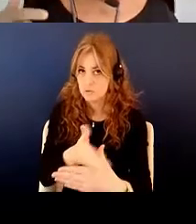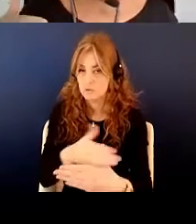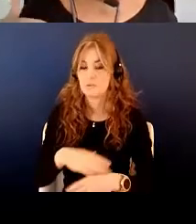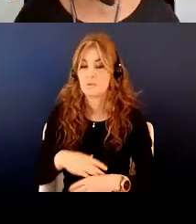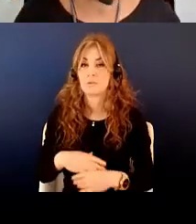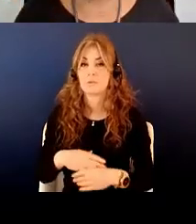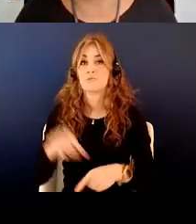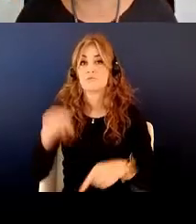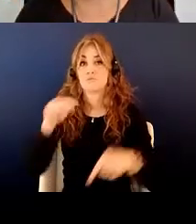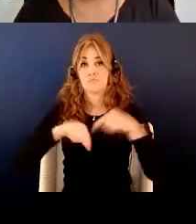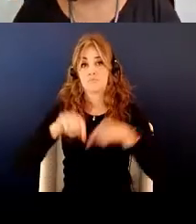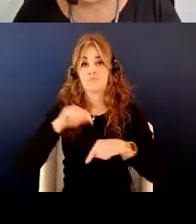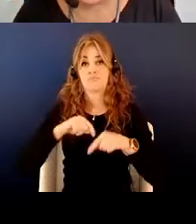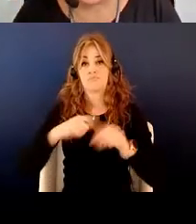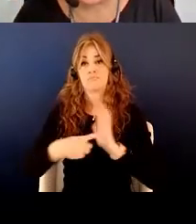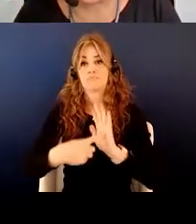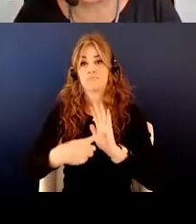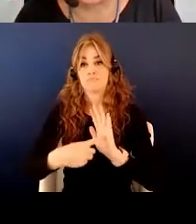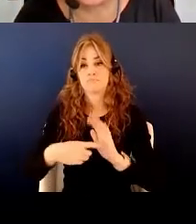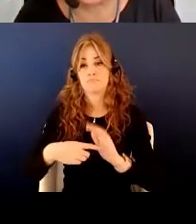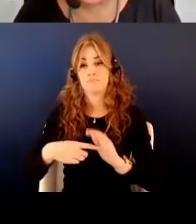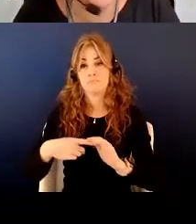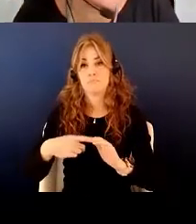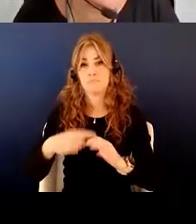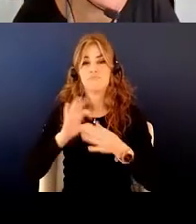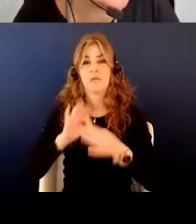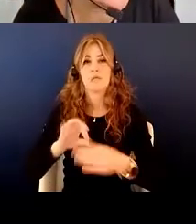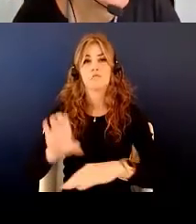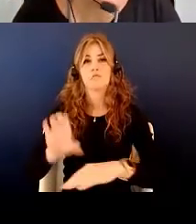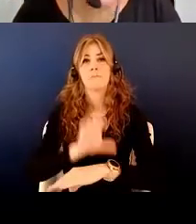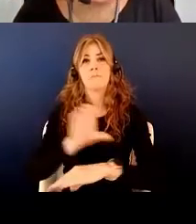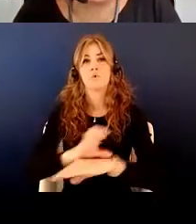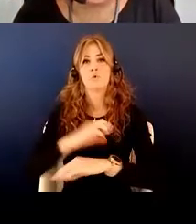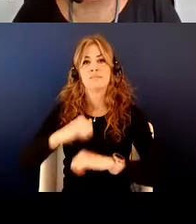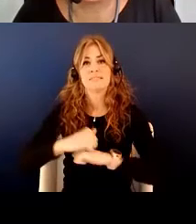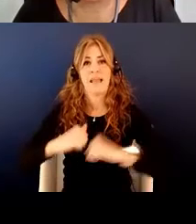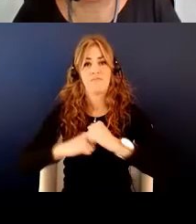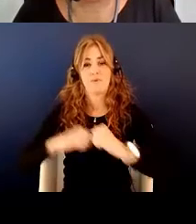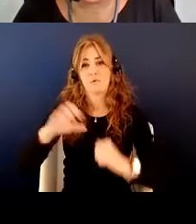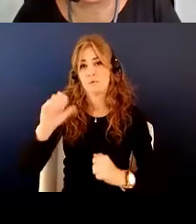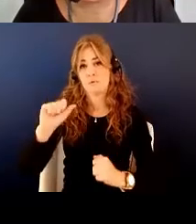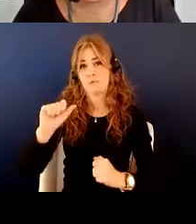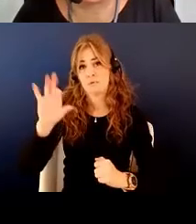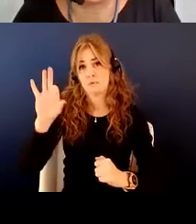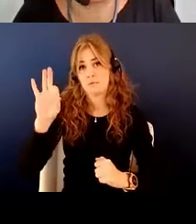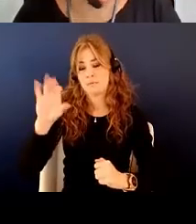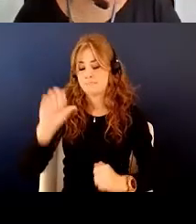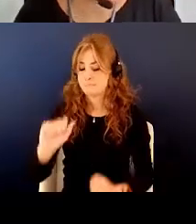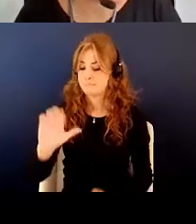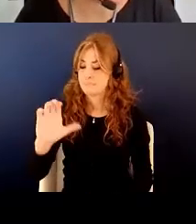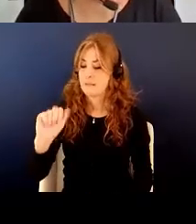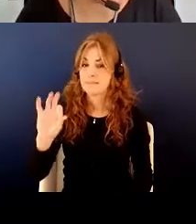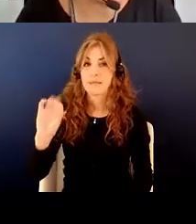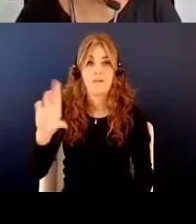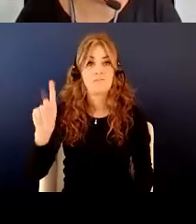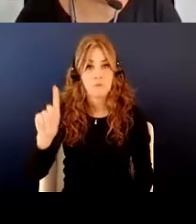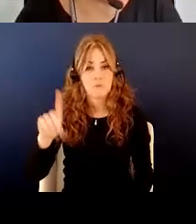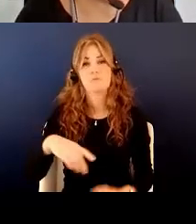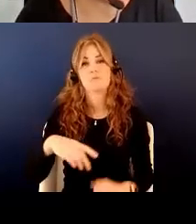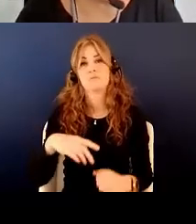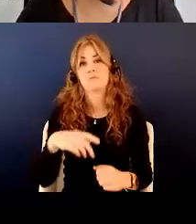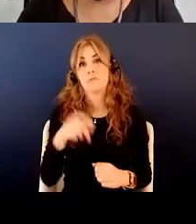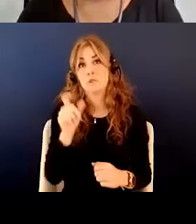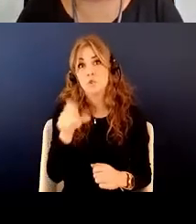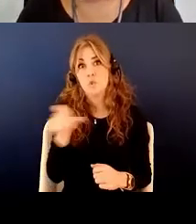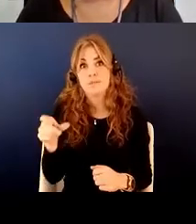to our example, our Belland example on computer scaffolding, we can see that the units or subjects for that